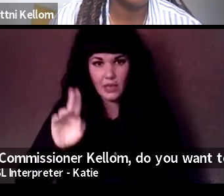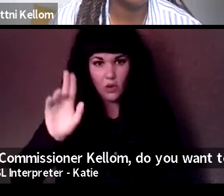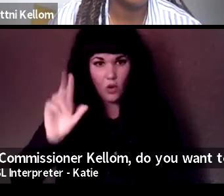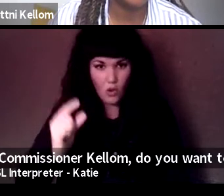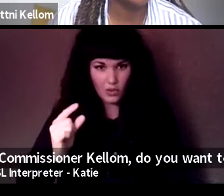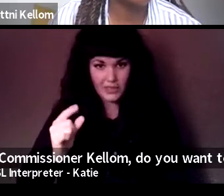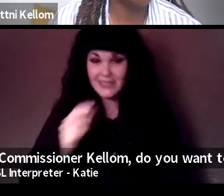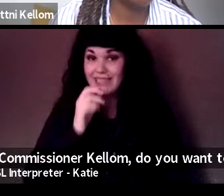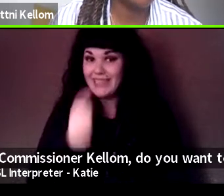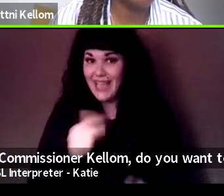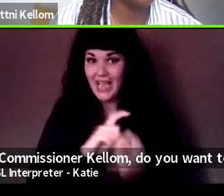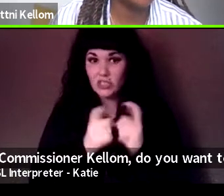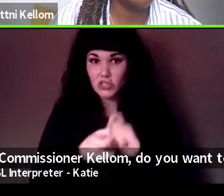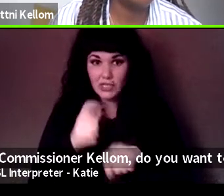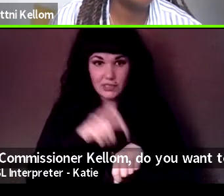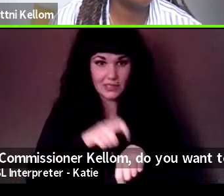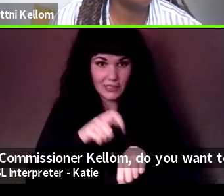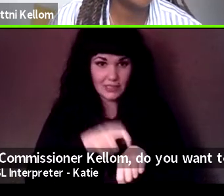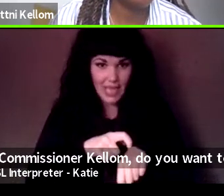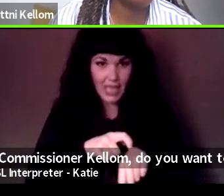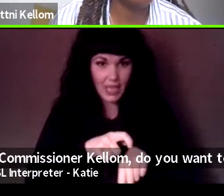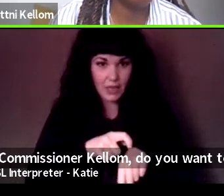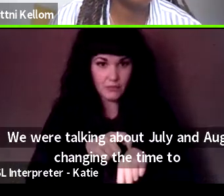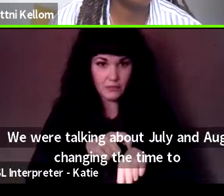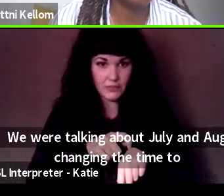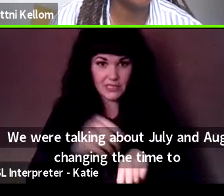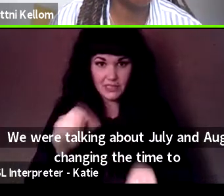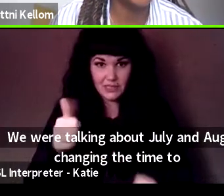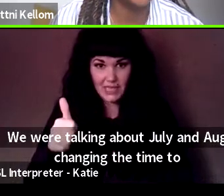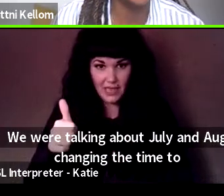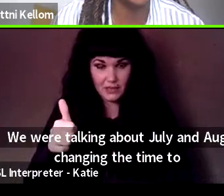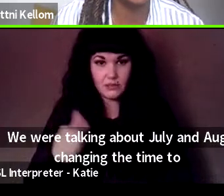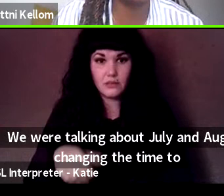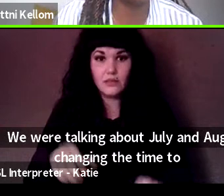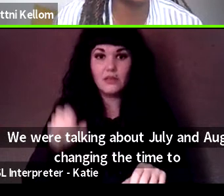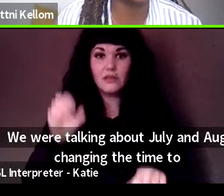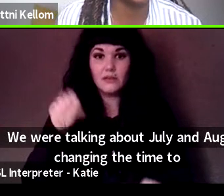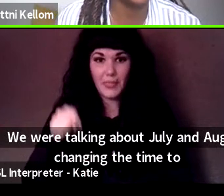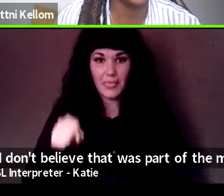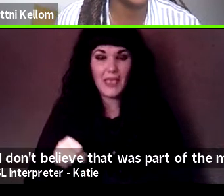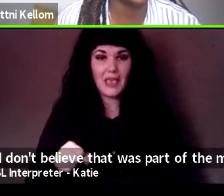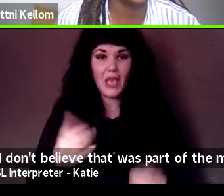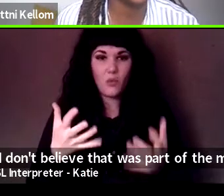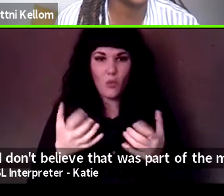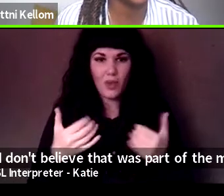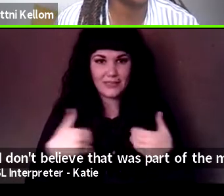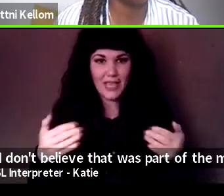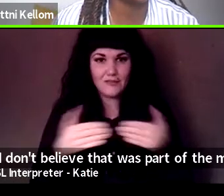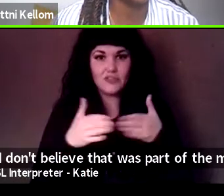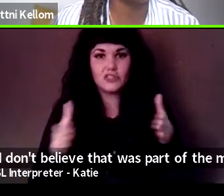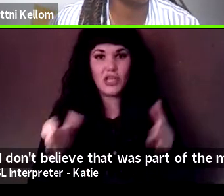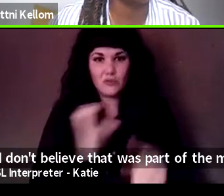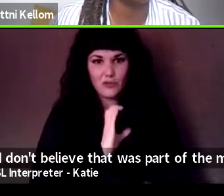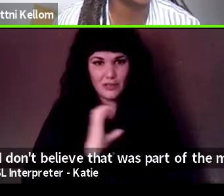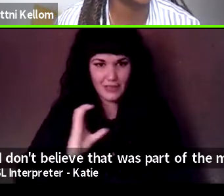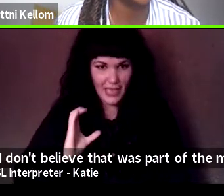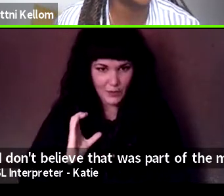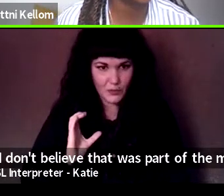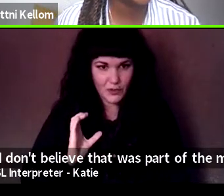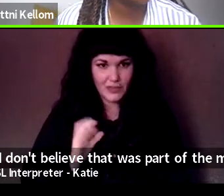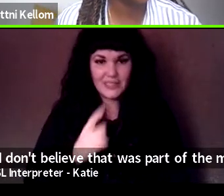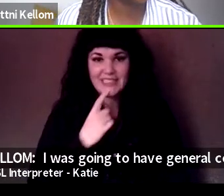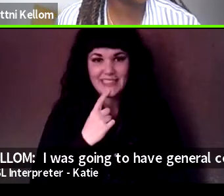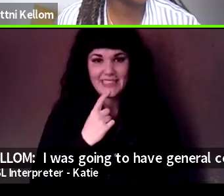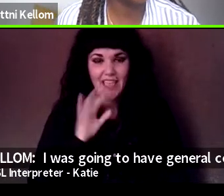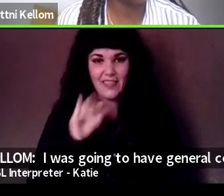the motion. Yeah, so what I was going to have General Counsel before Commissioner Ede stated that restate the motion because